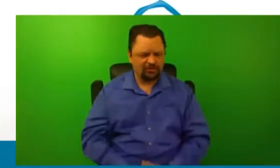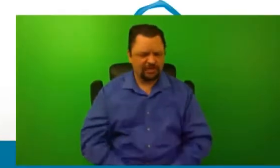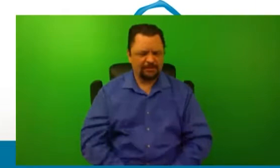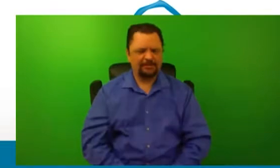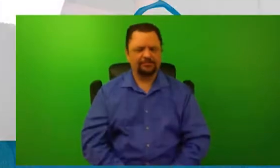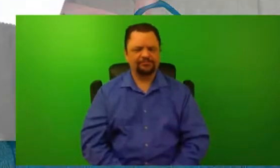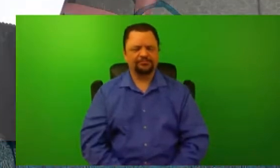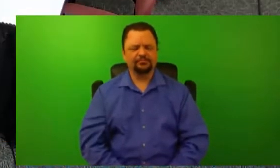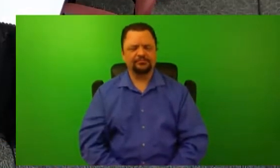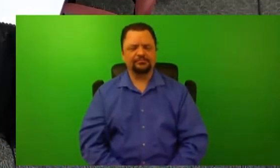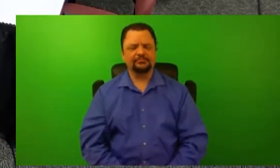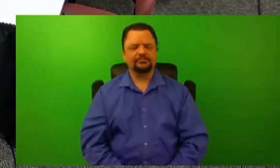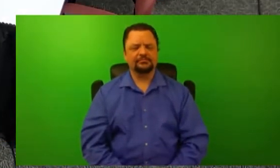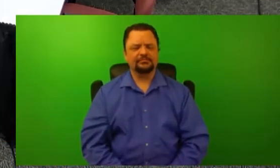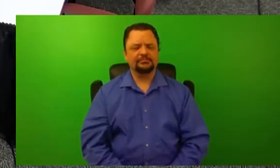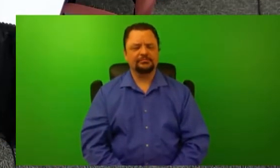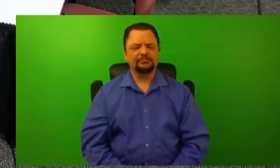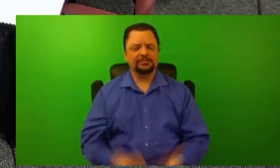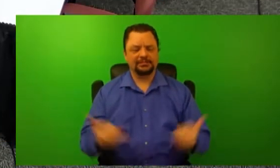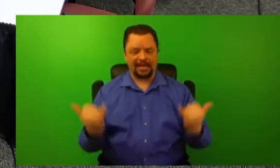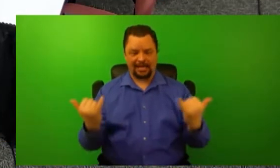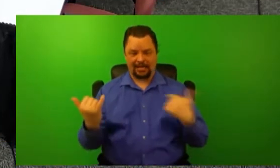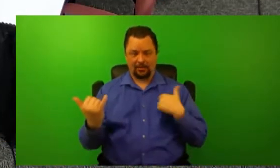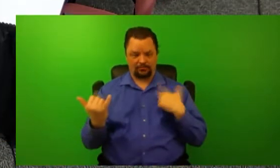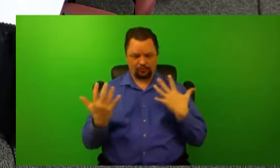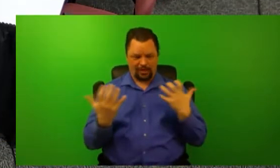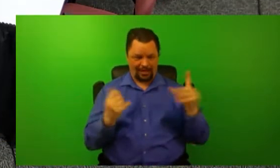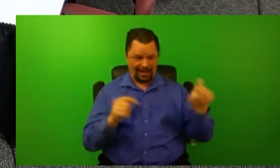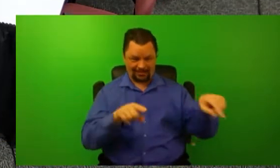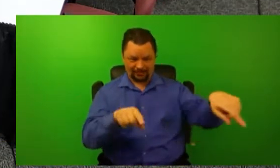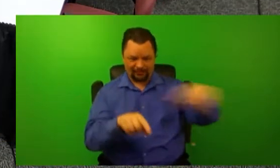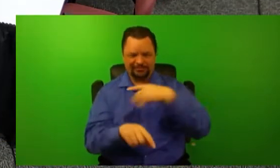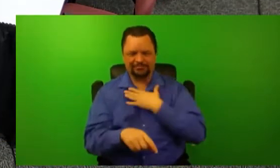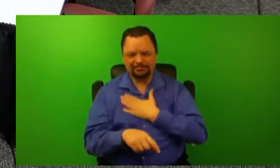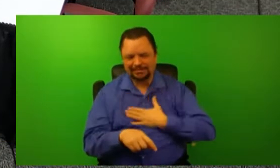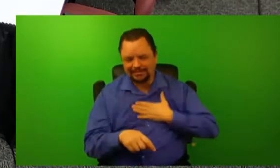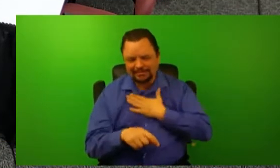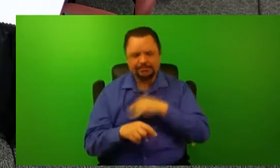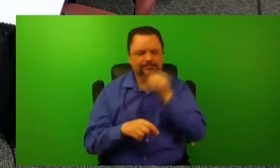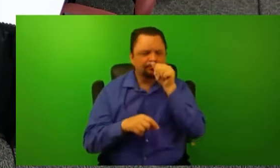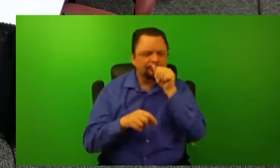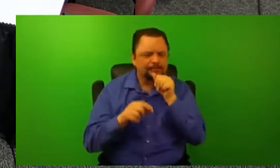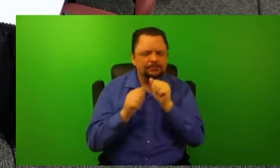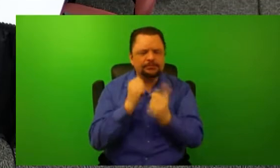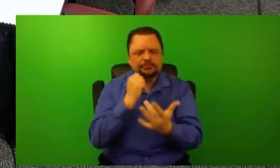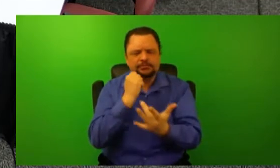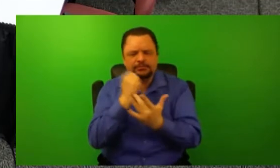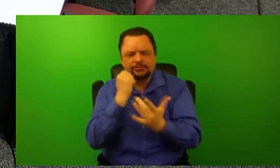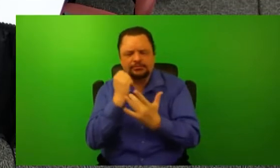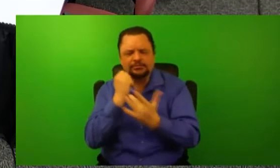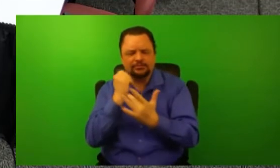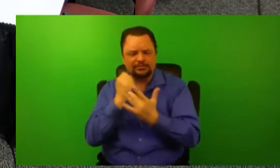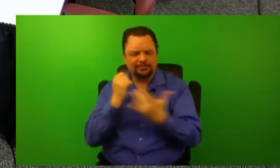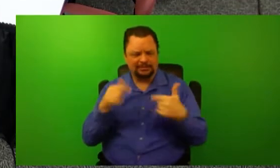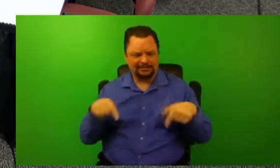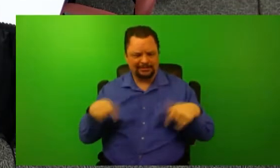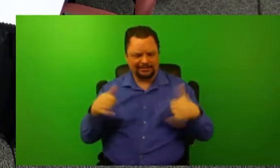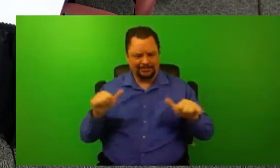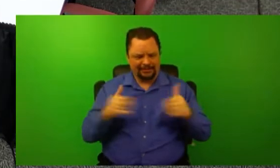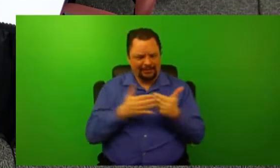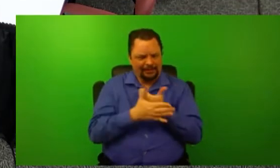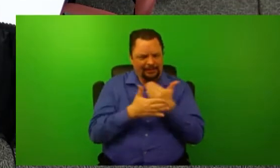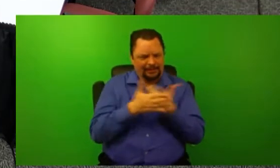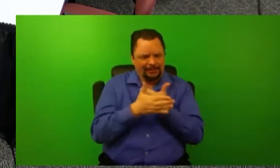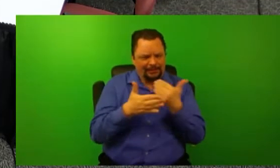with the technology today. We're in a new room, new venue, and we're getting it set up for